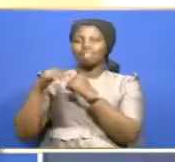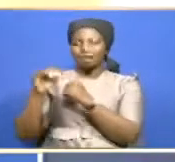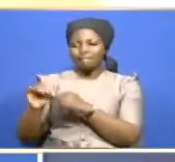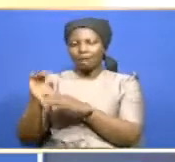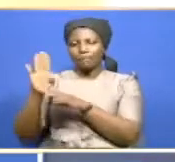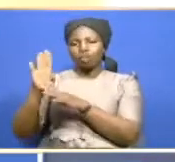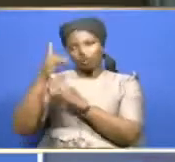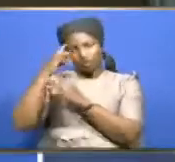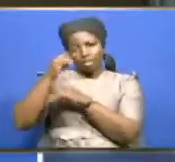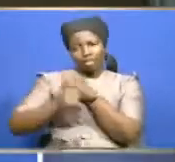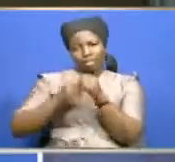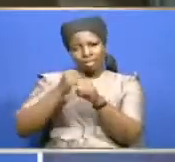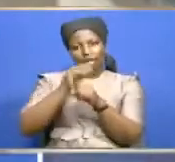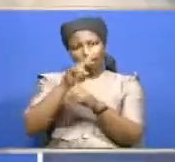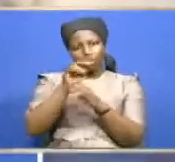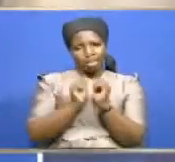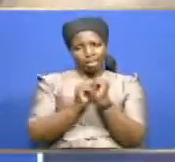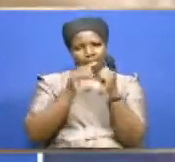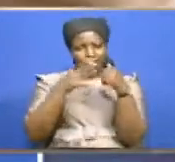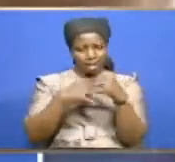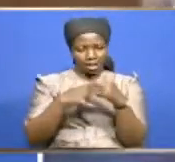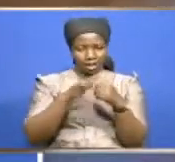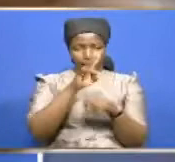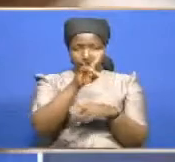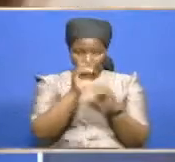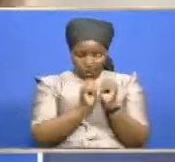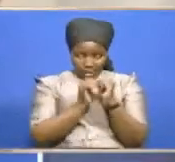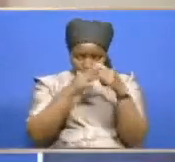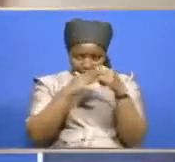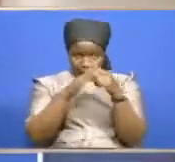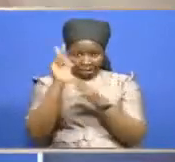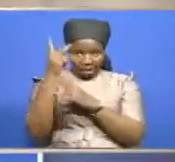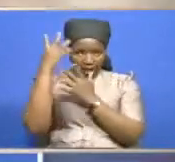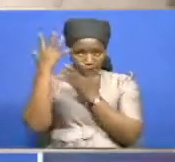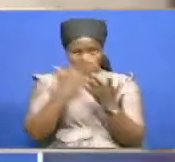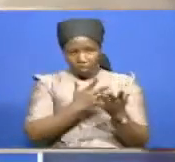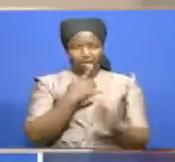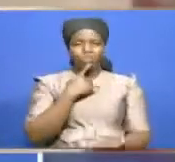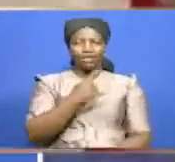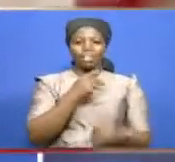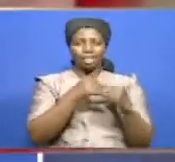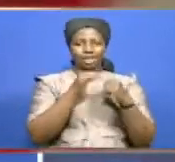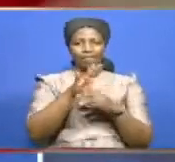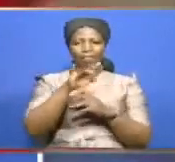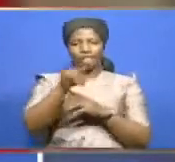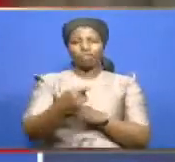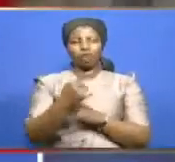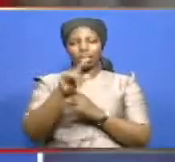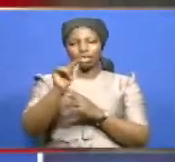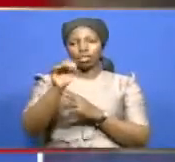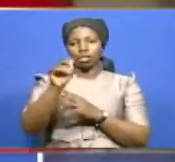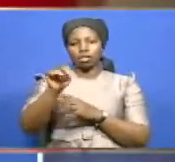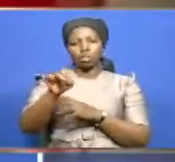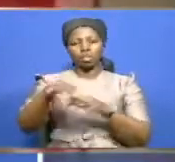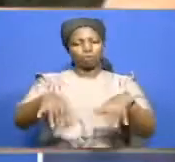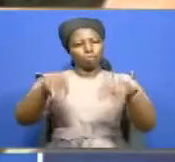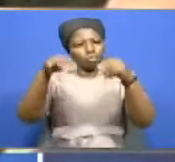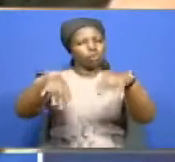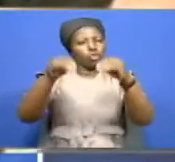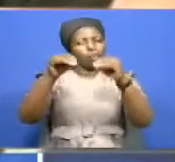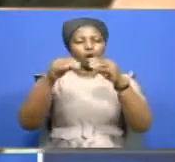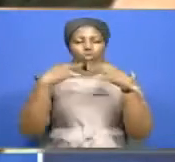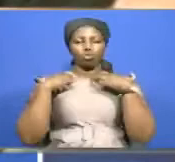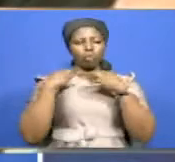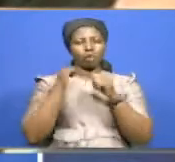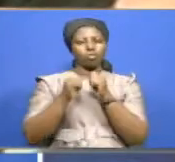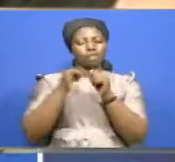year 2019. In 2019, Kenya imported 185,000 tons of second-hand clothing that attracted